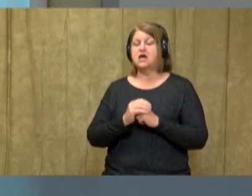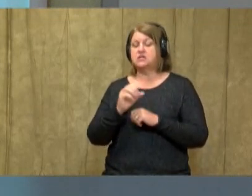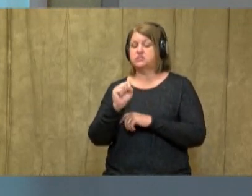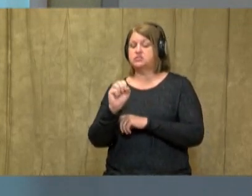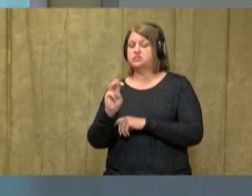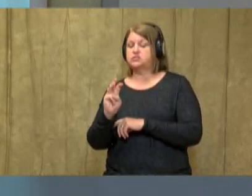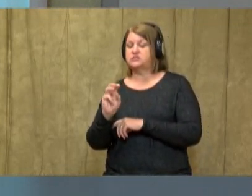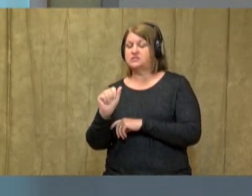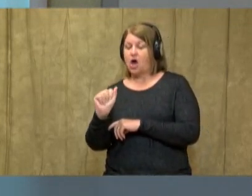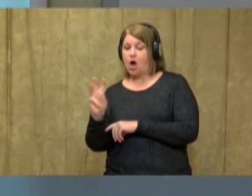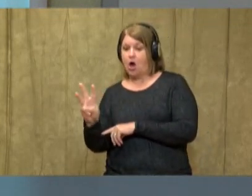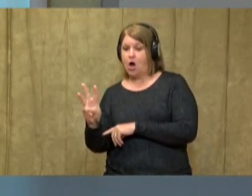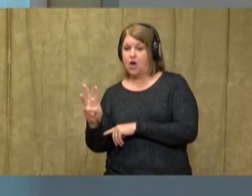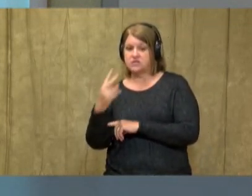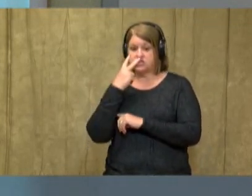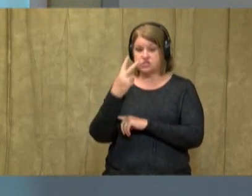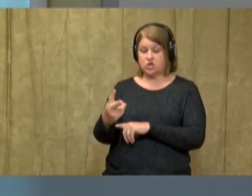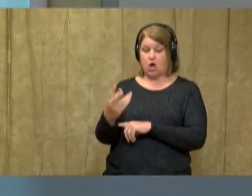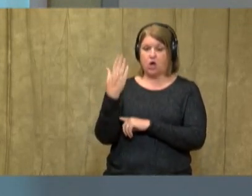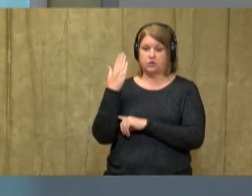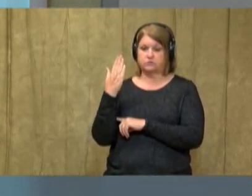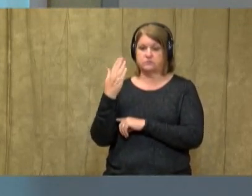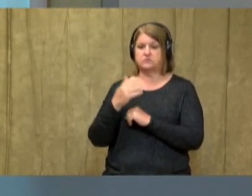Ah, saw.